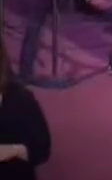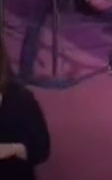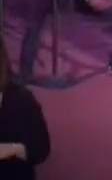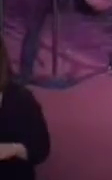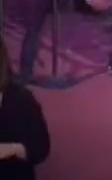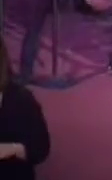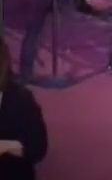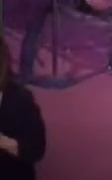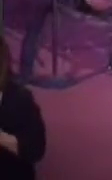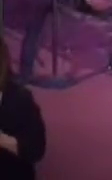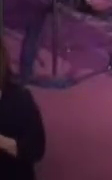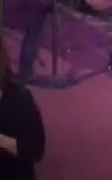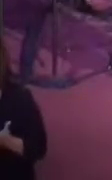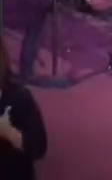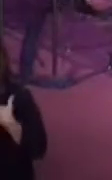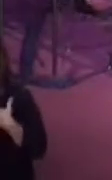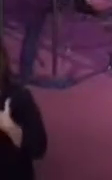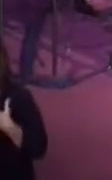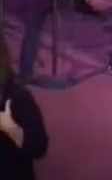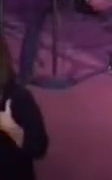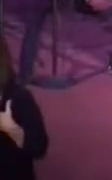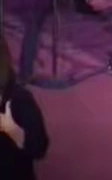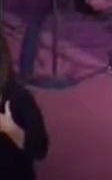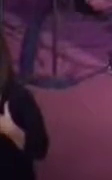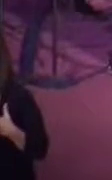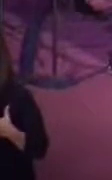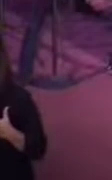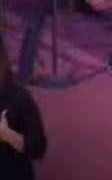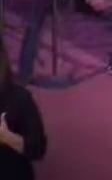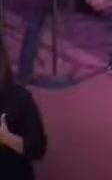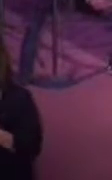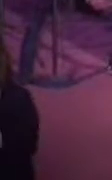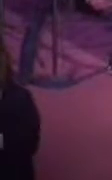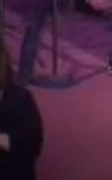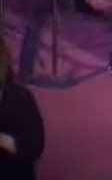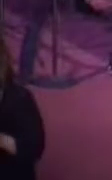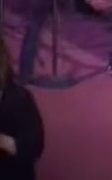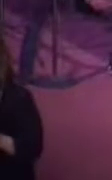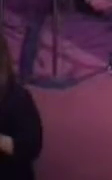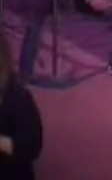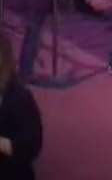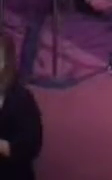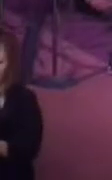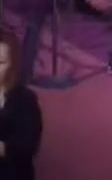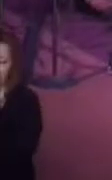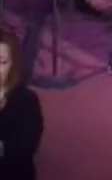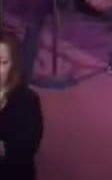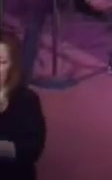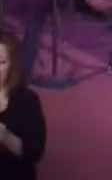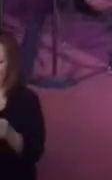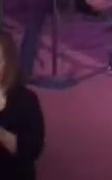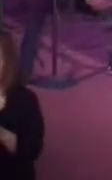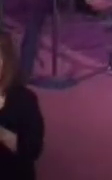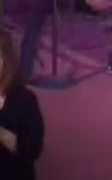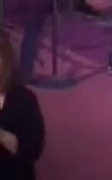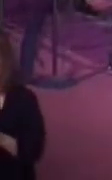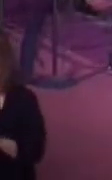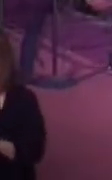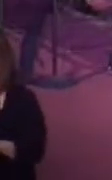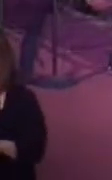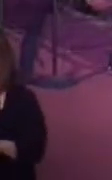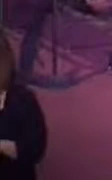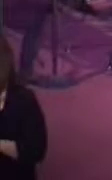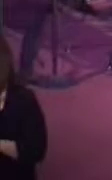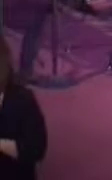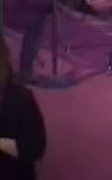never been in the position to be appointed as the next regent and reigning empire, so to speak, over Babylon. And